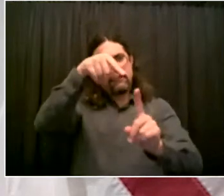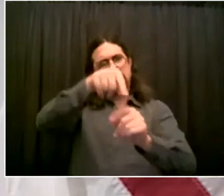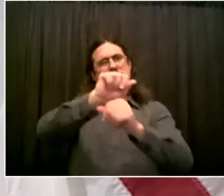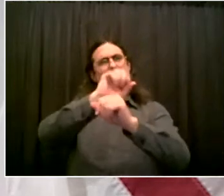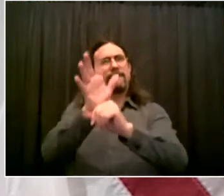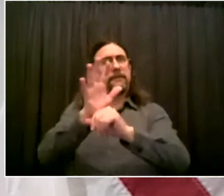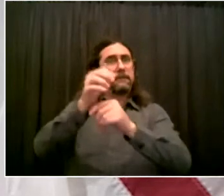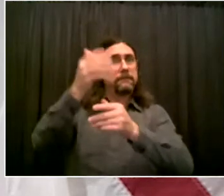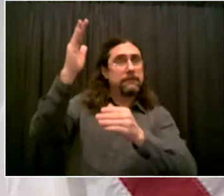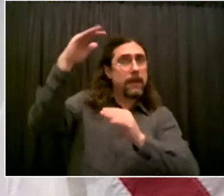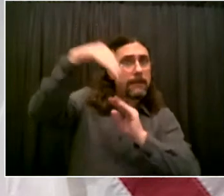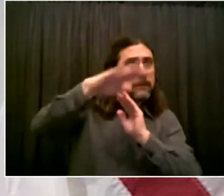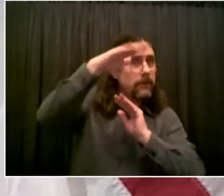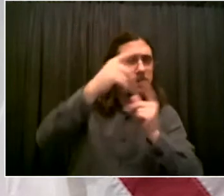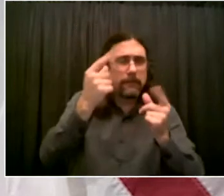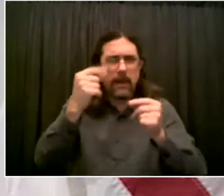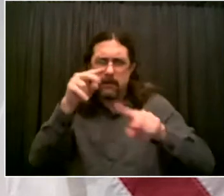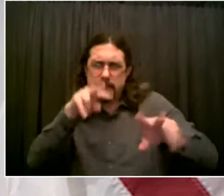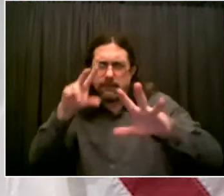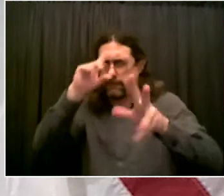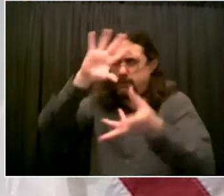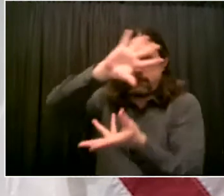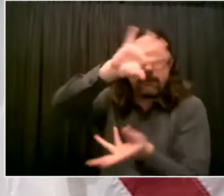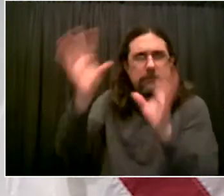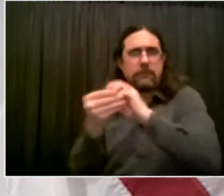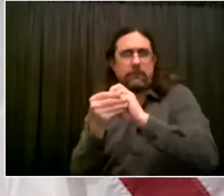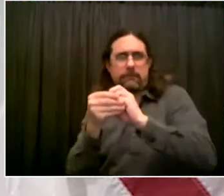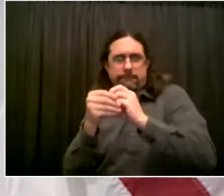Next, we'll go to James from Pix 11.